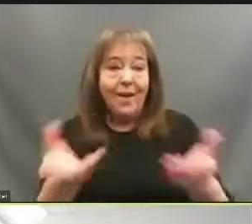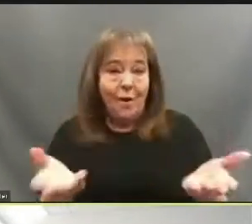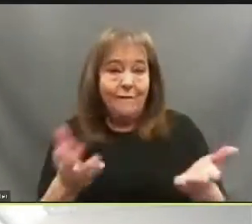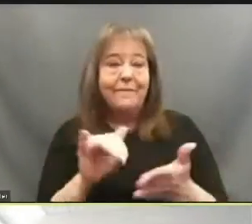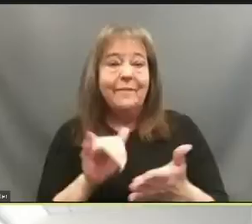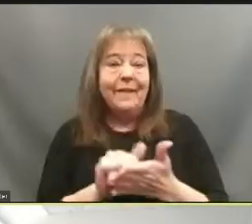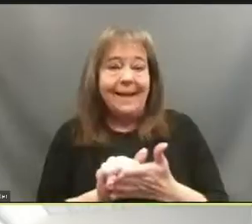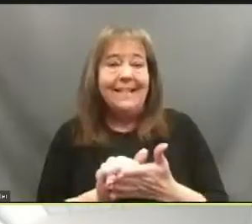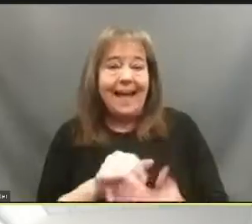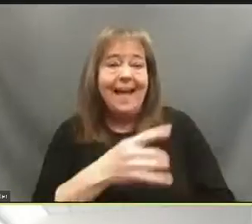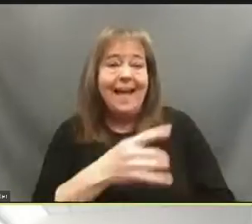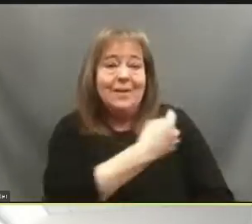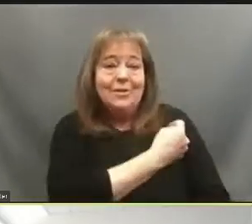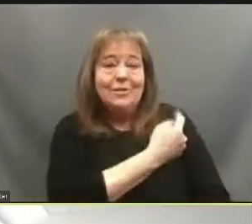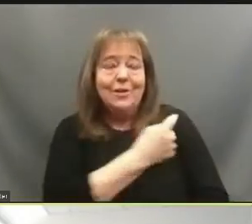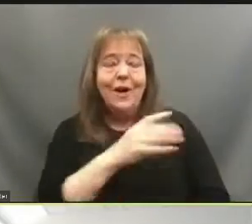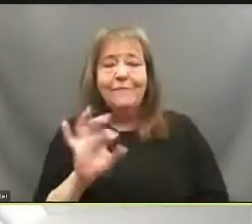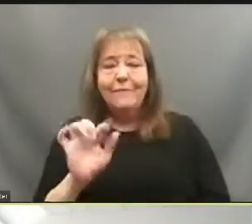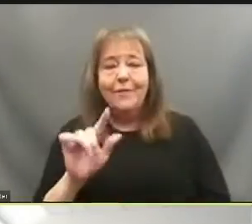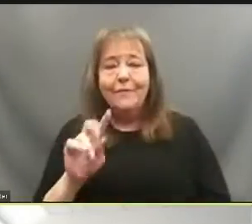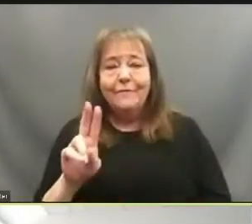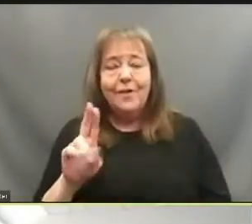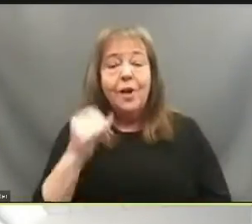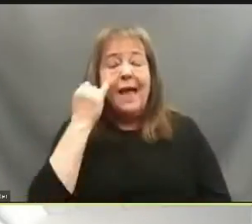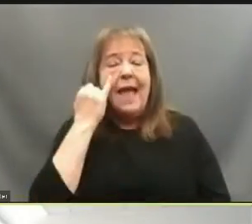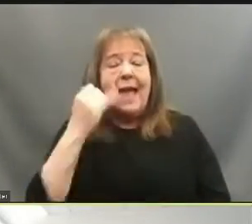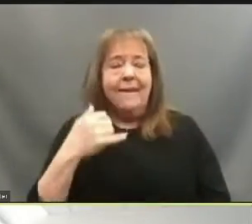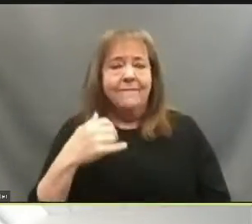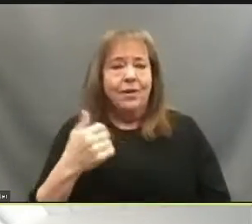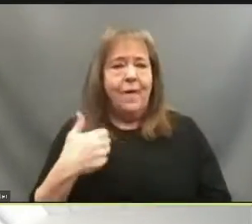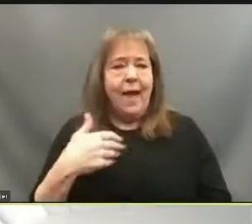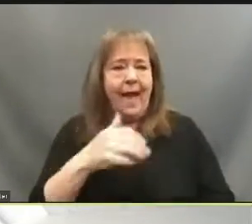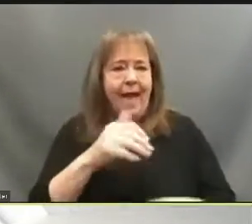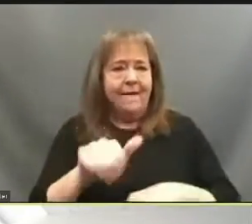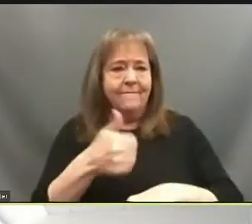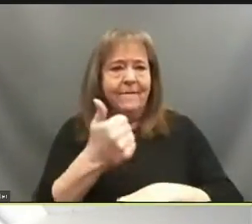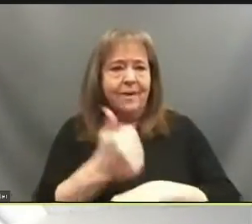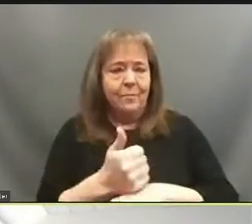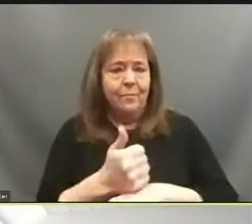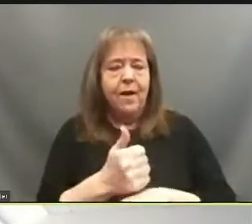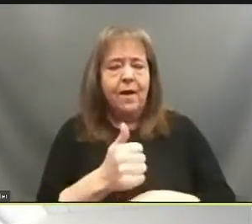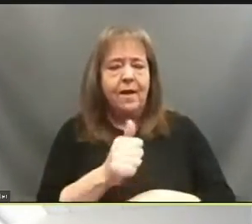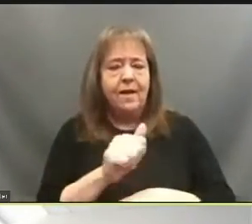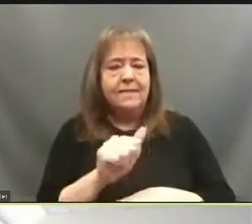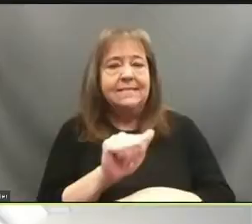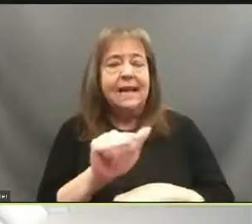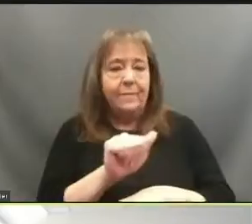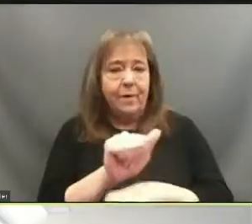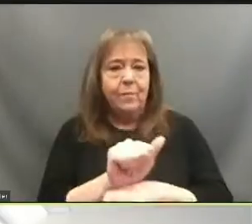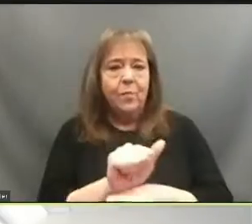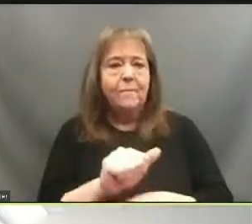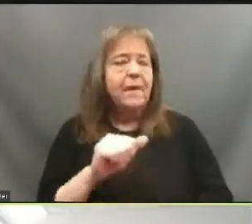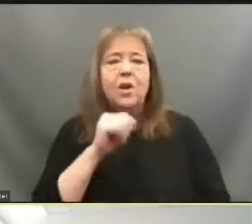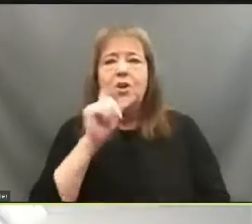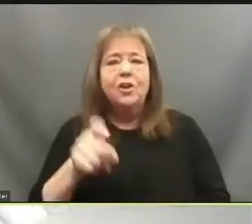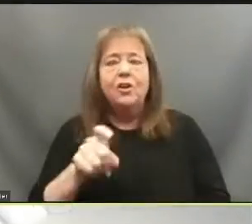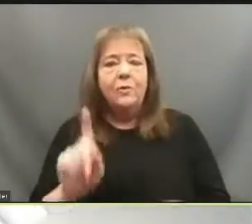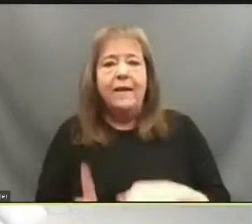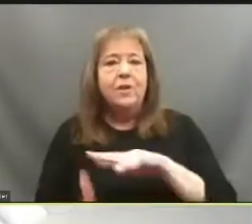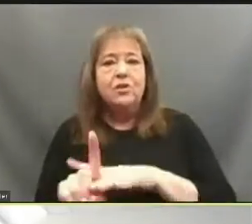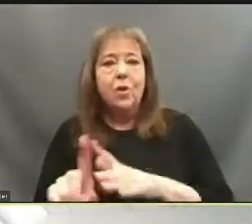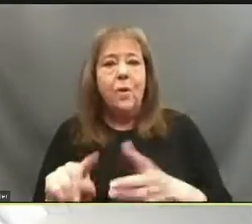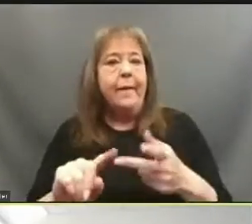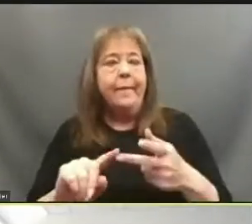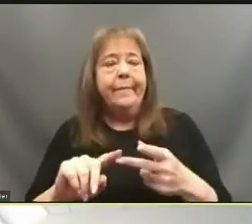vaccine. If a veteran has a scheduled appointment, please know that you do not have to come back and make a second visit. You can get your